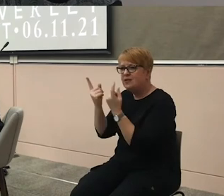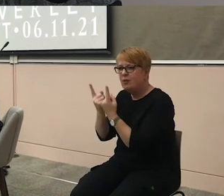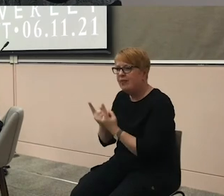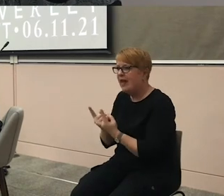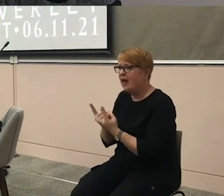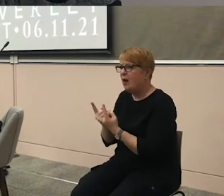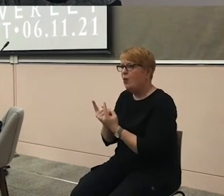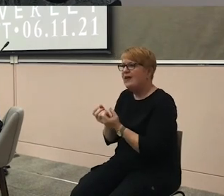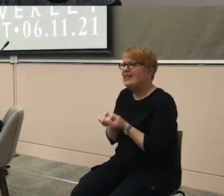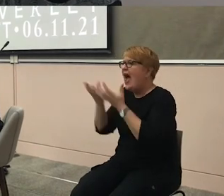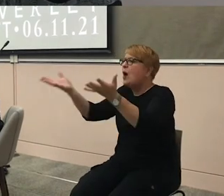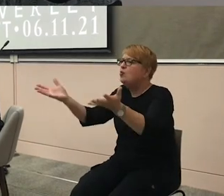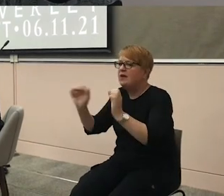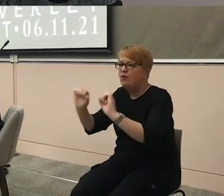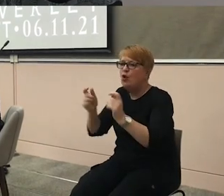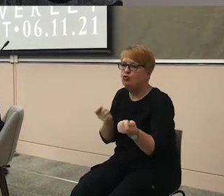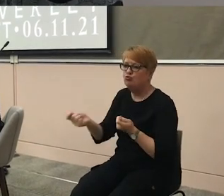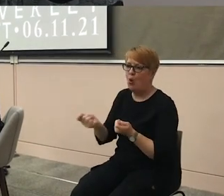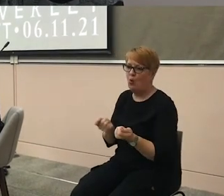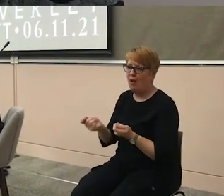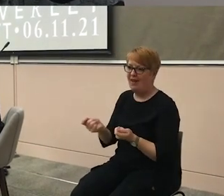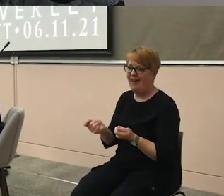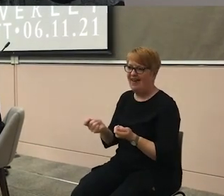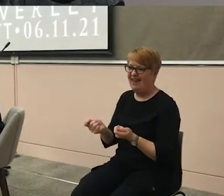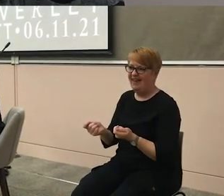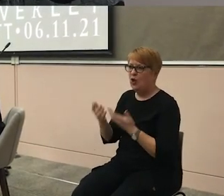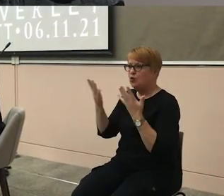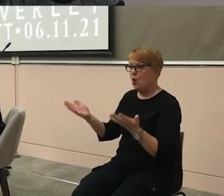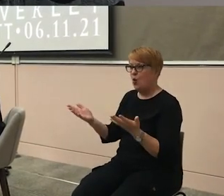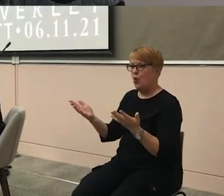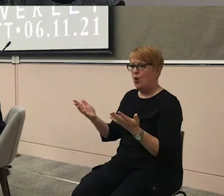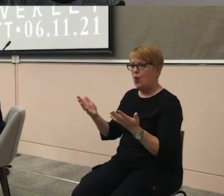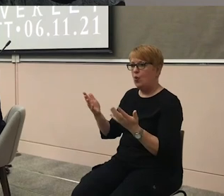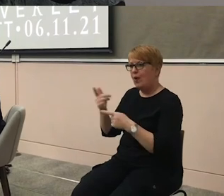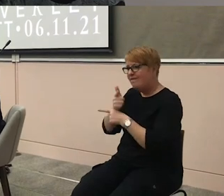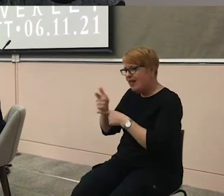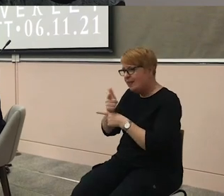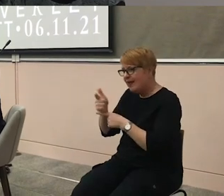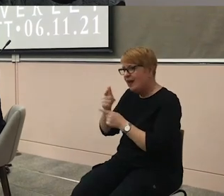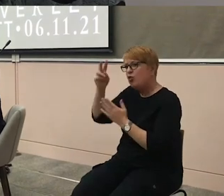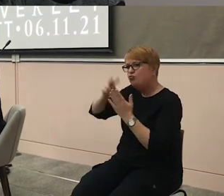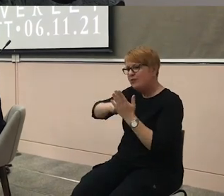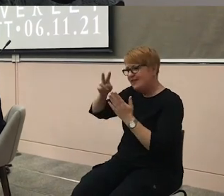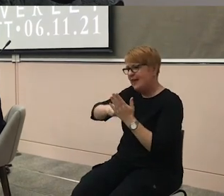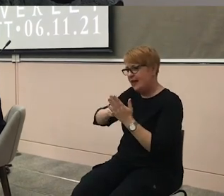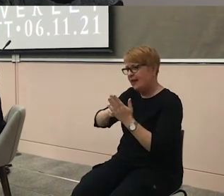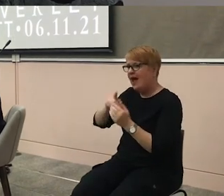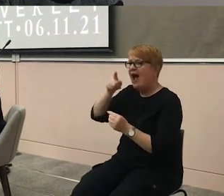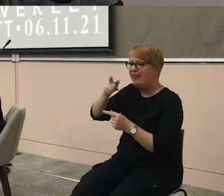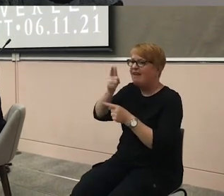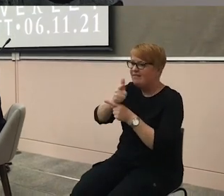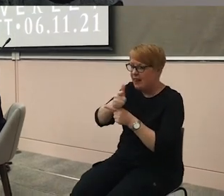control? And so we're filming the reading of that, and that will go back into the archive as a film.